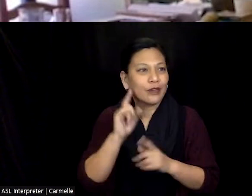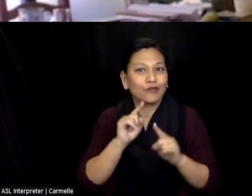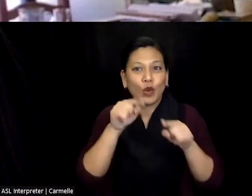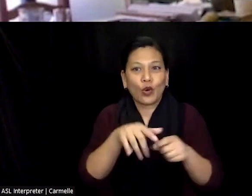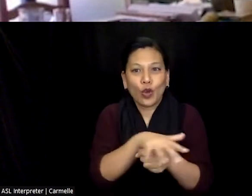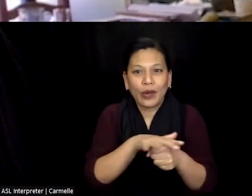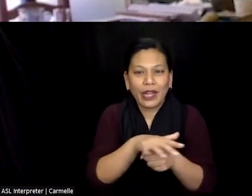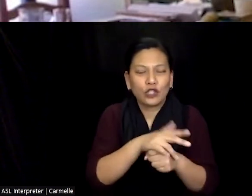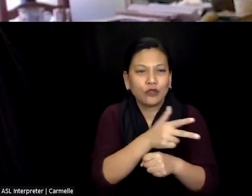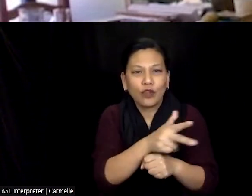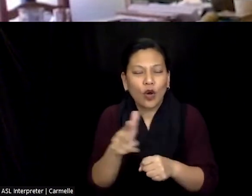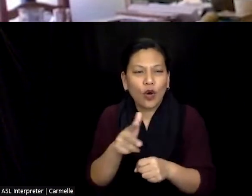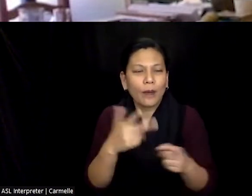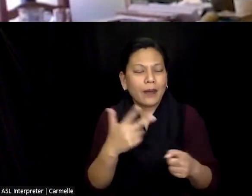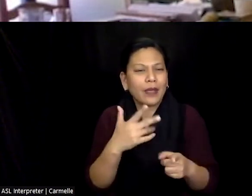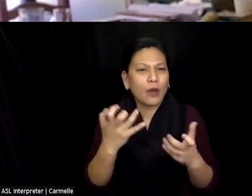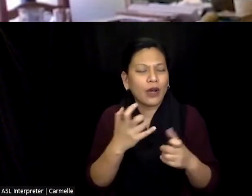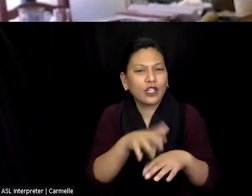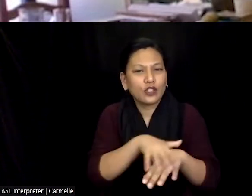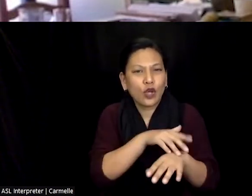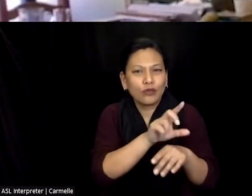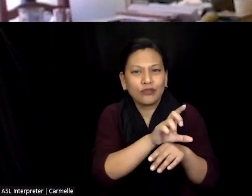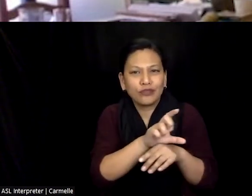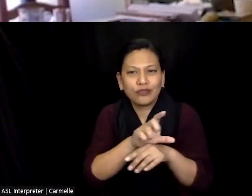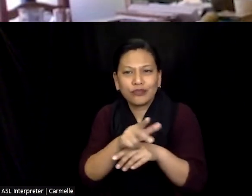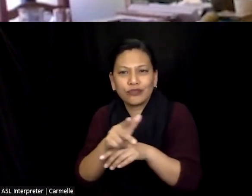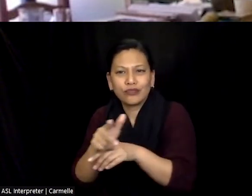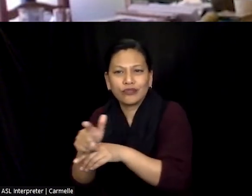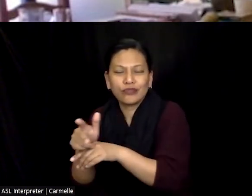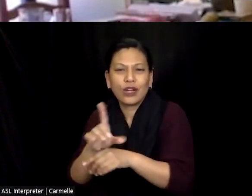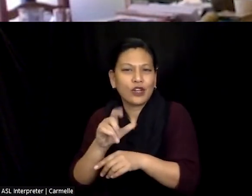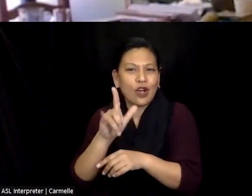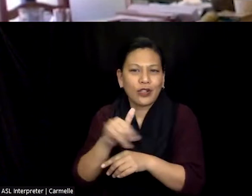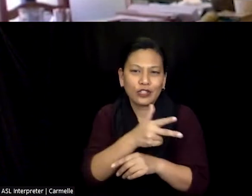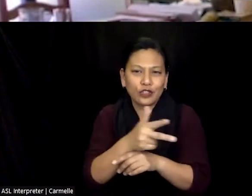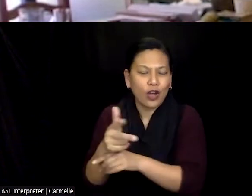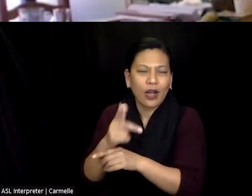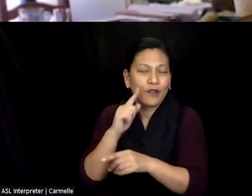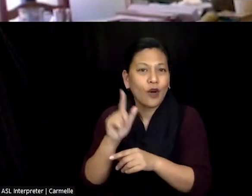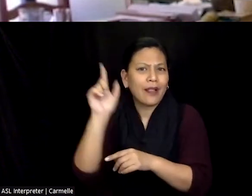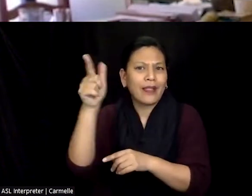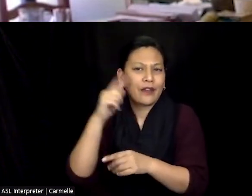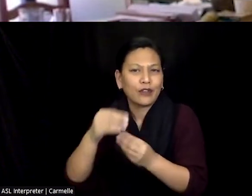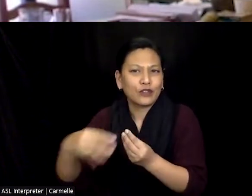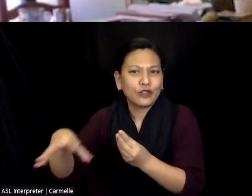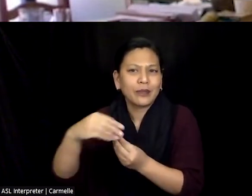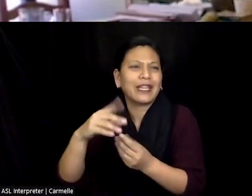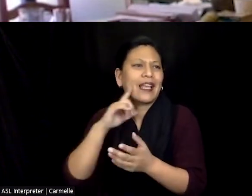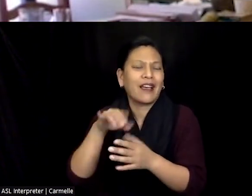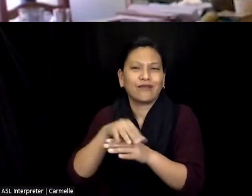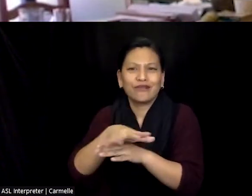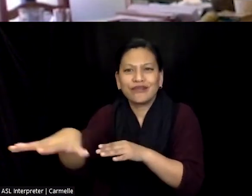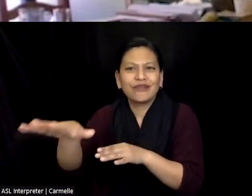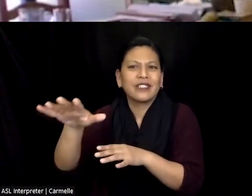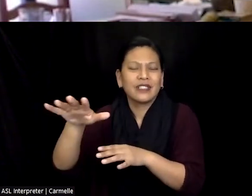I might be able to use them for Facebook ads 10 months from now, once the movie is done, as like ancillary marketing materials. All of that stuff